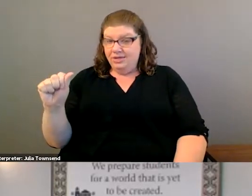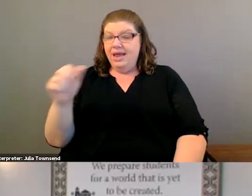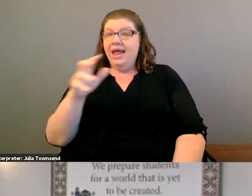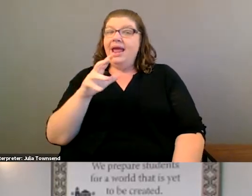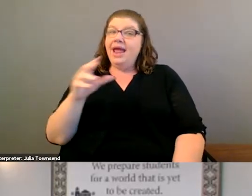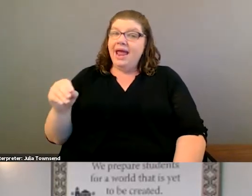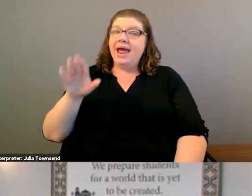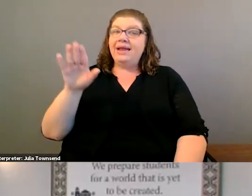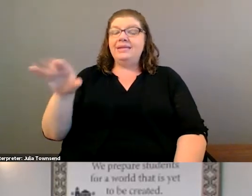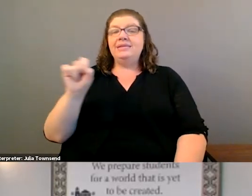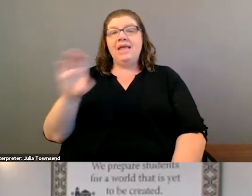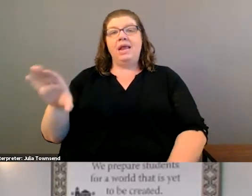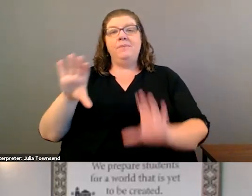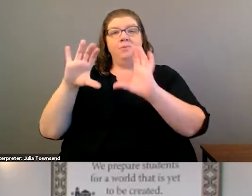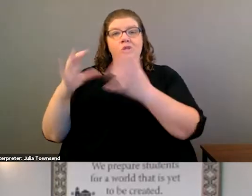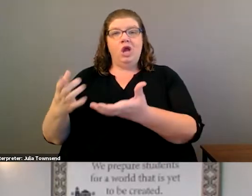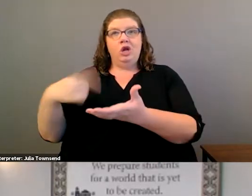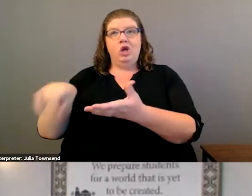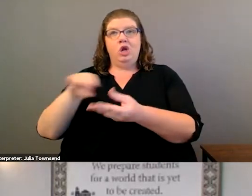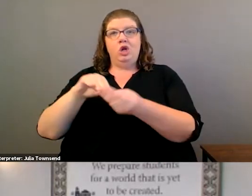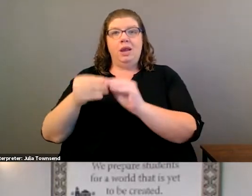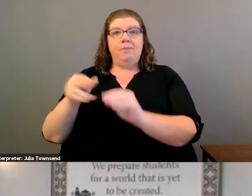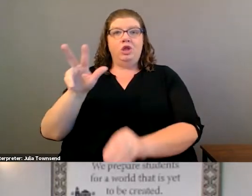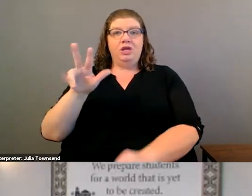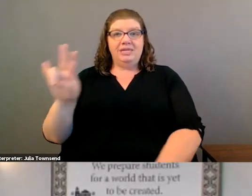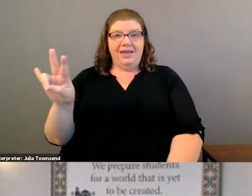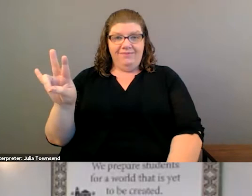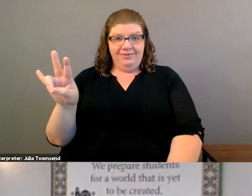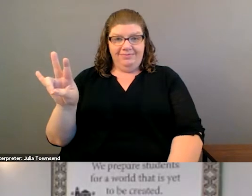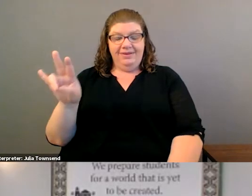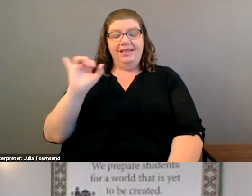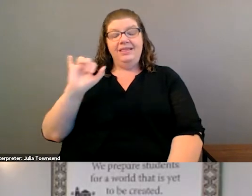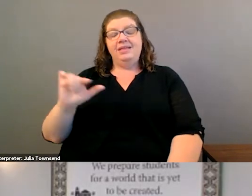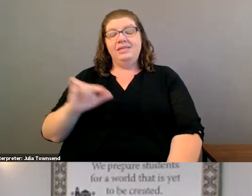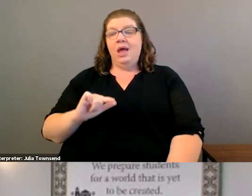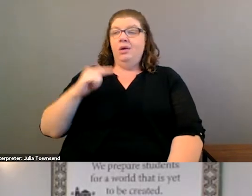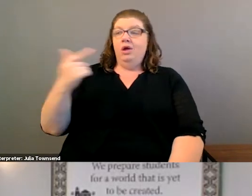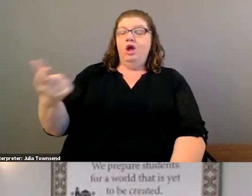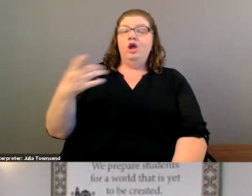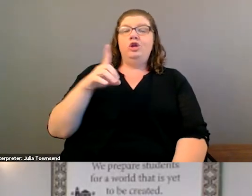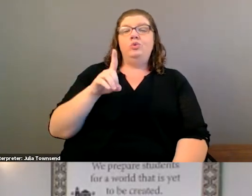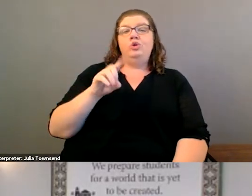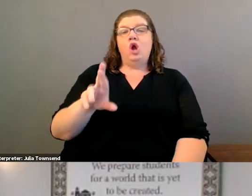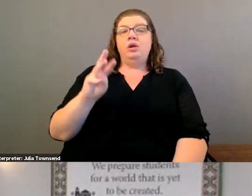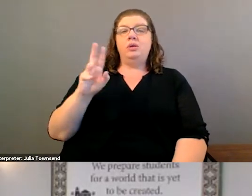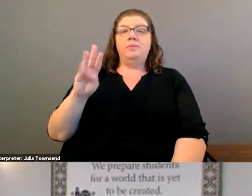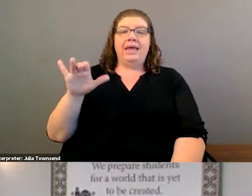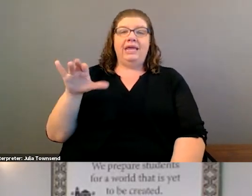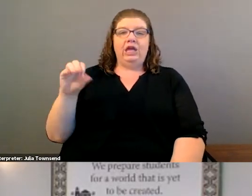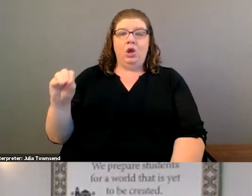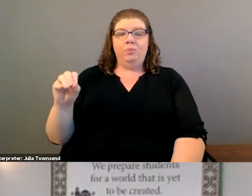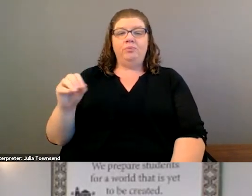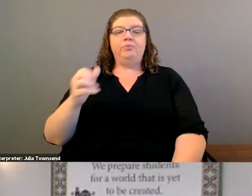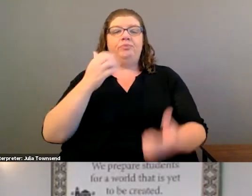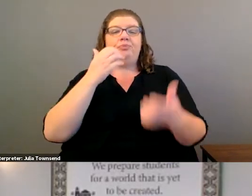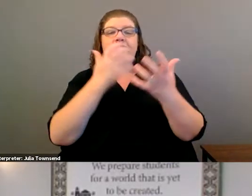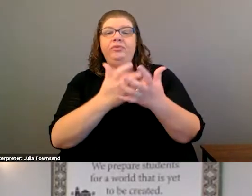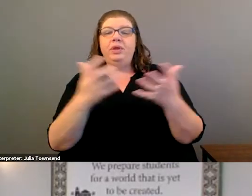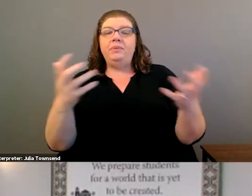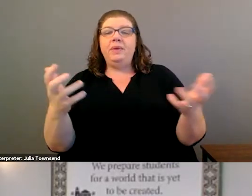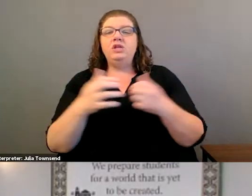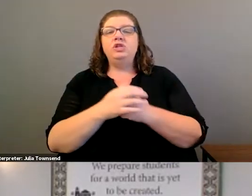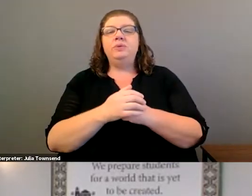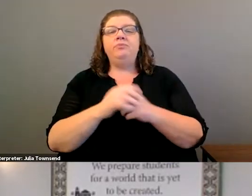its Santa Barbara chapter number 37. And I will turn this over to Dr. Becchio. Well, thank you very much. And I'll start